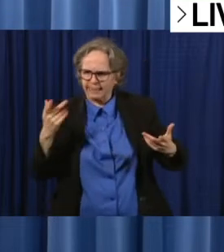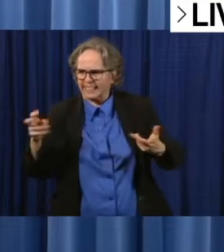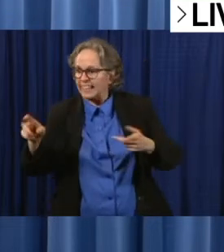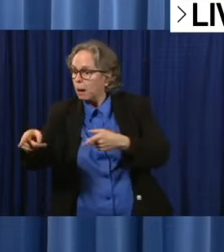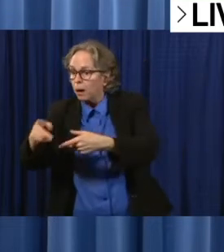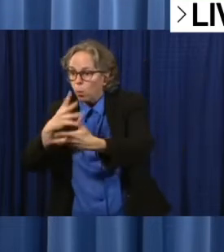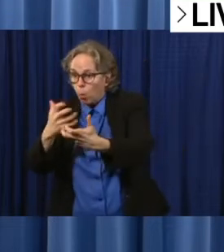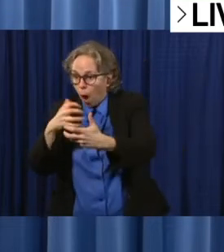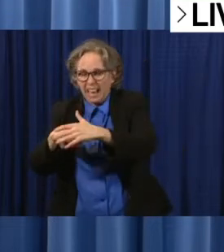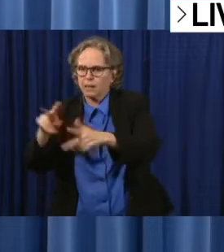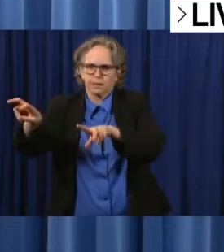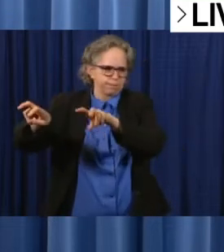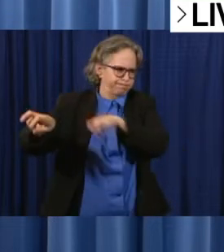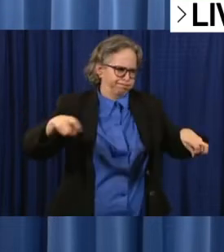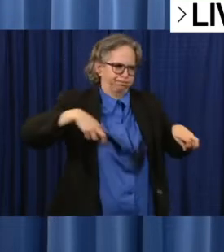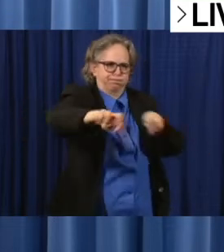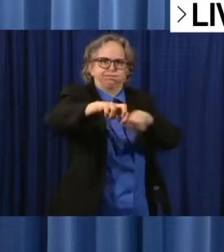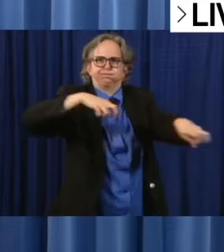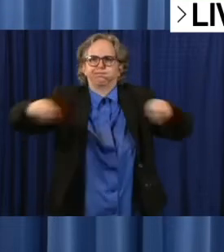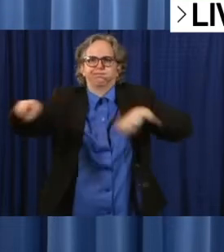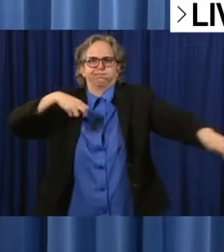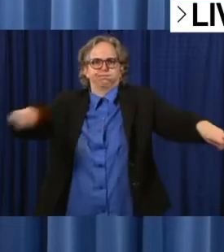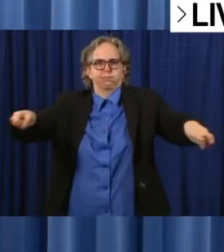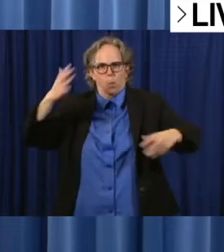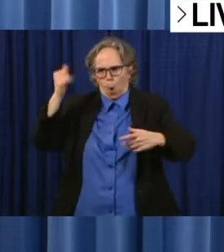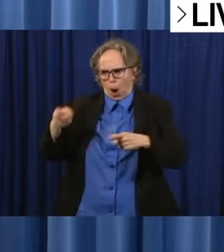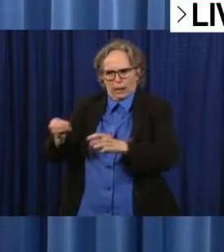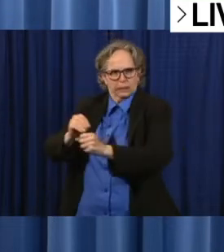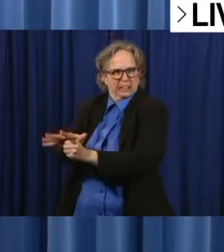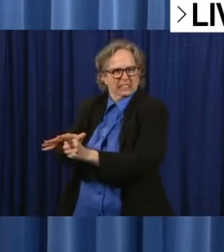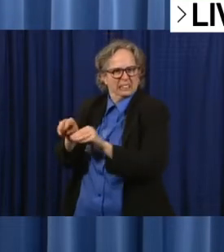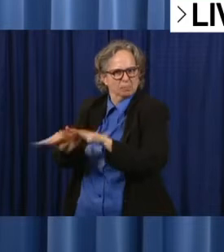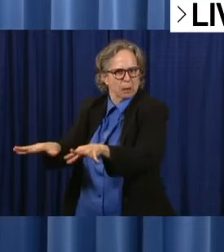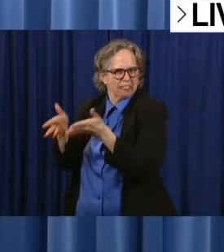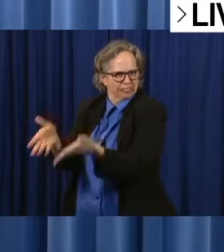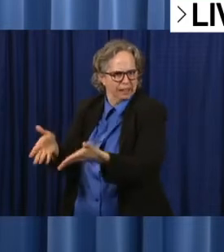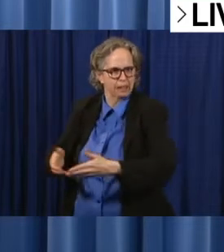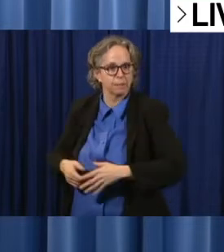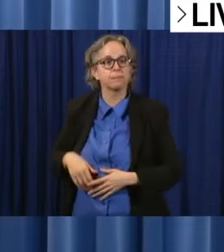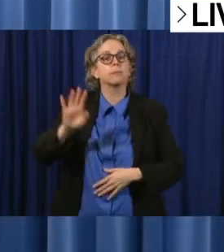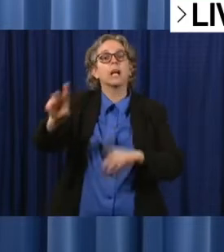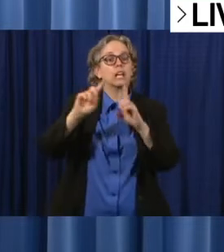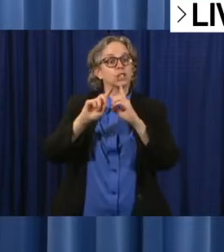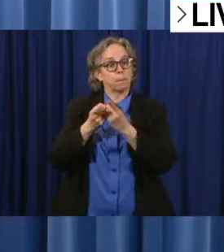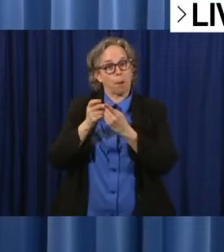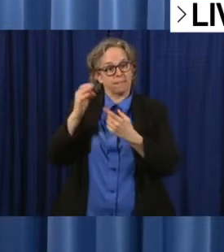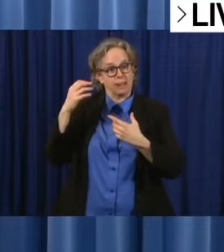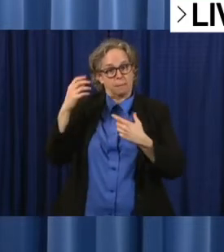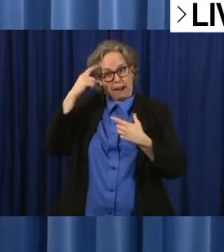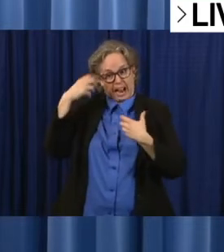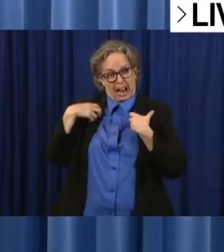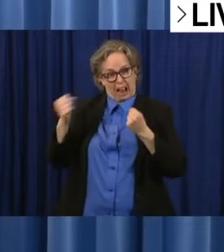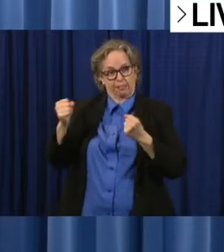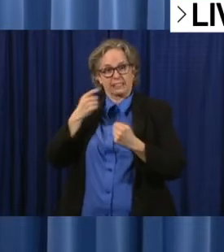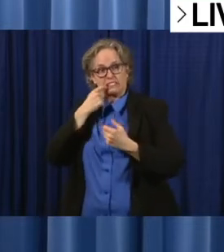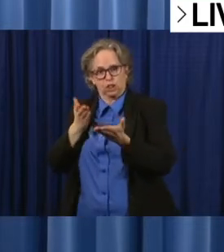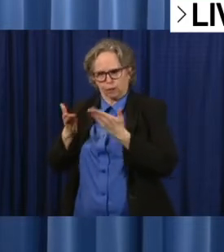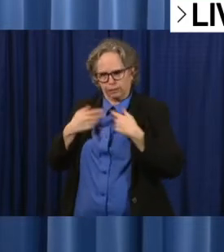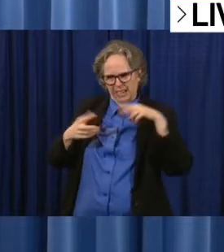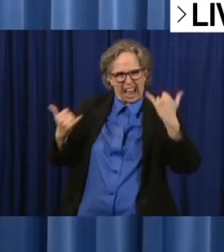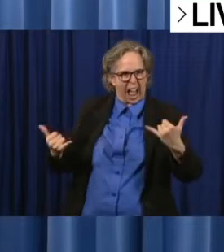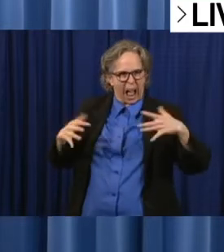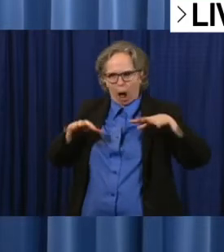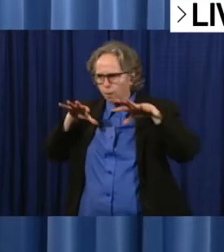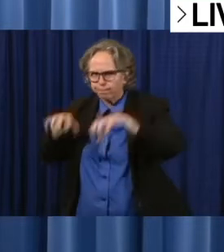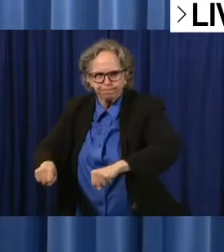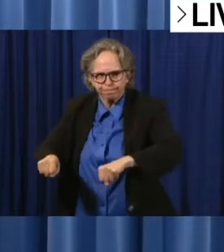The Department of Mental Health and Addiction Services has been monitoring developments since the beginning of the COVID-19 crisis and has taken action to prevent